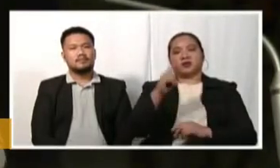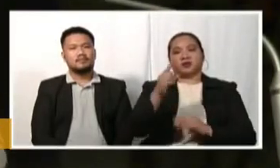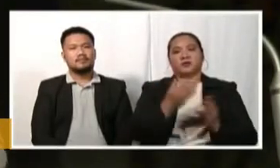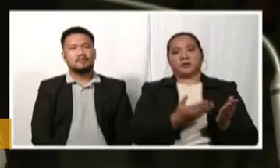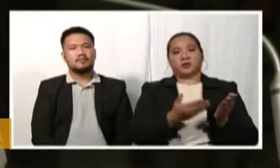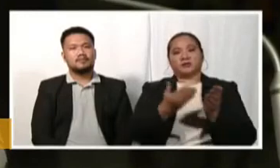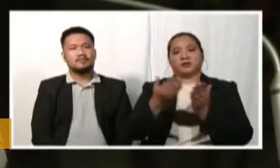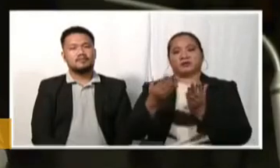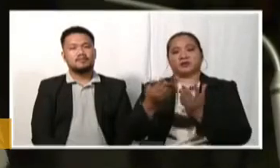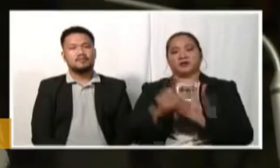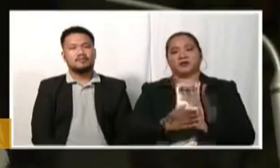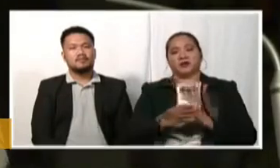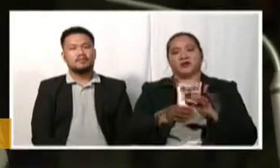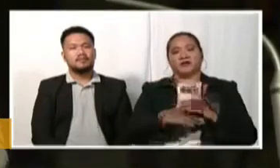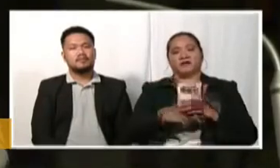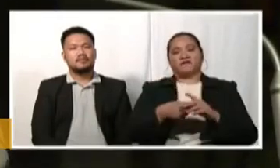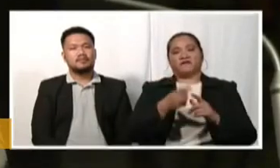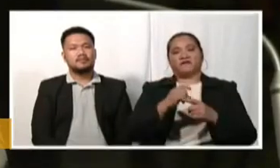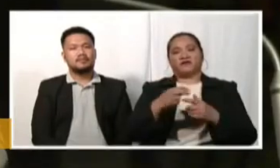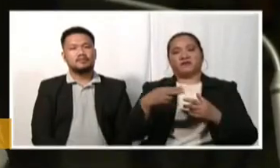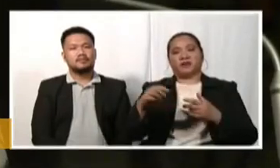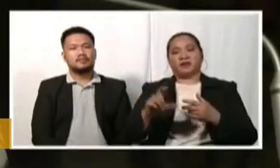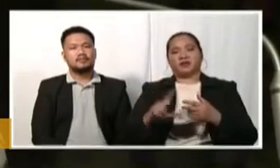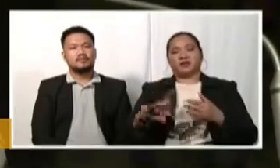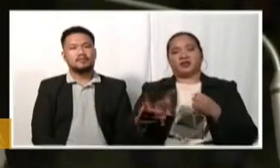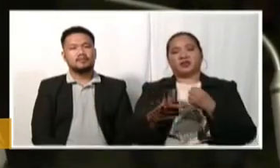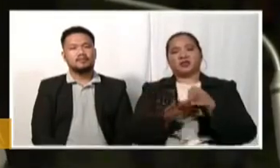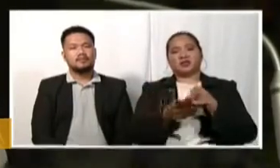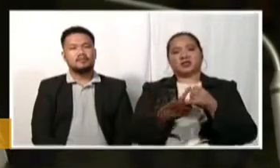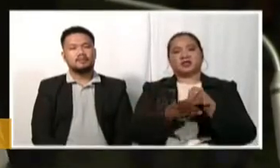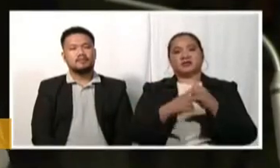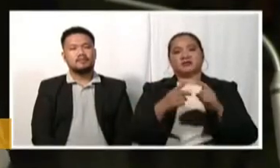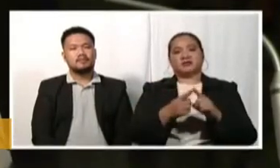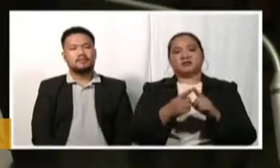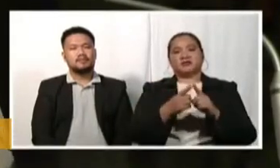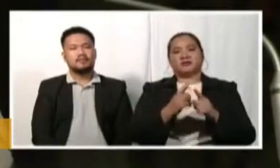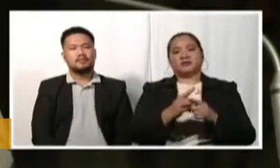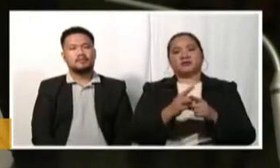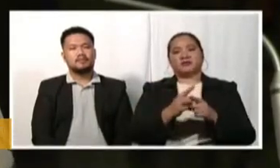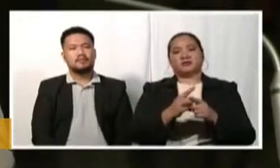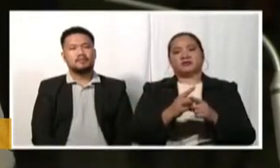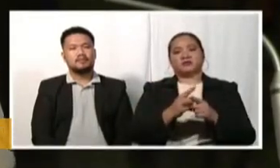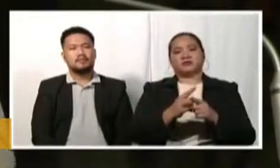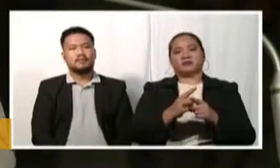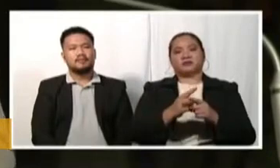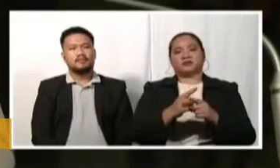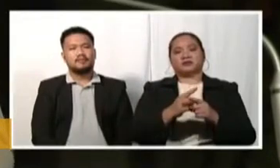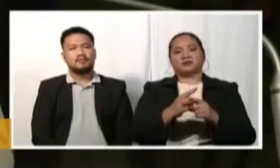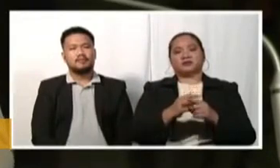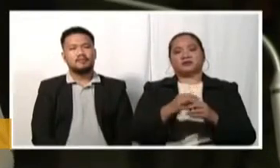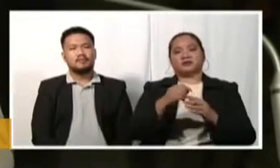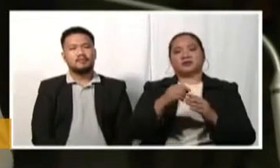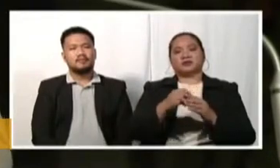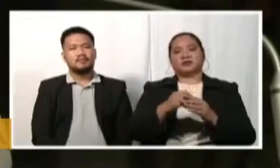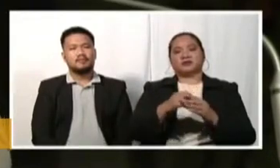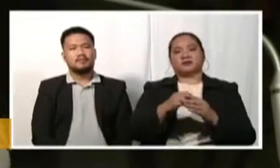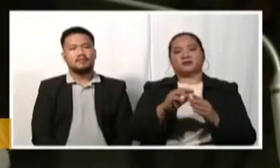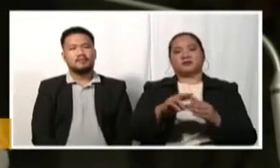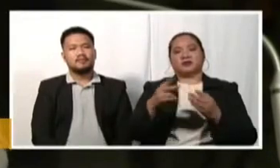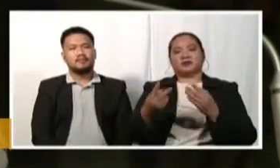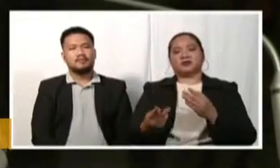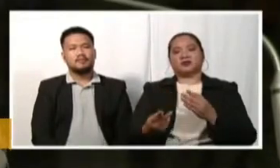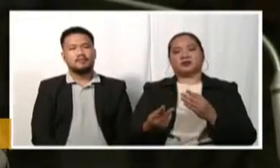me up from the netherworld. You preserved me from among those going down into the pit.